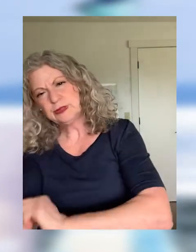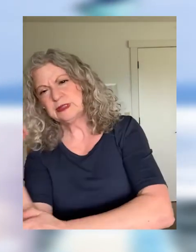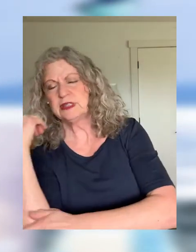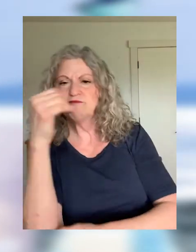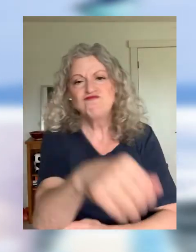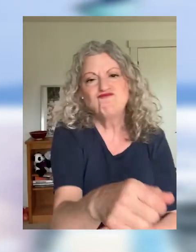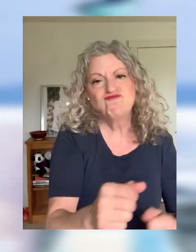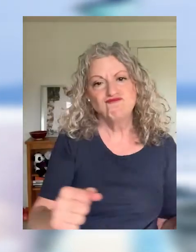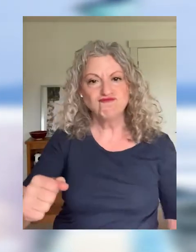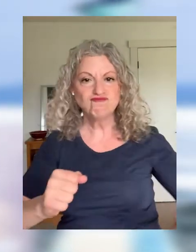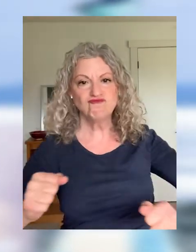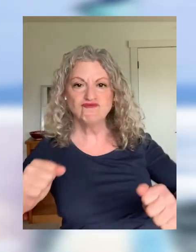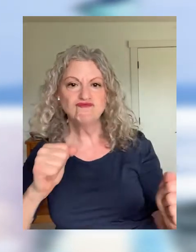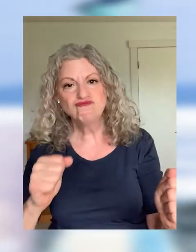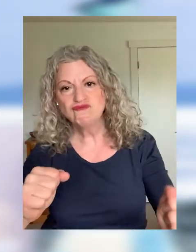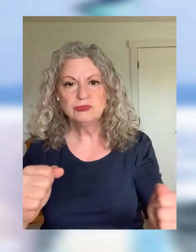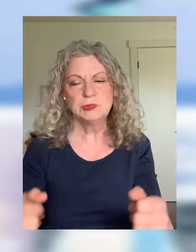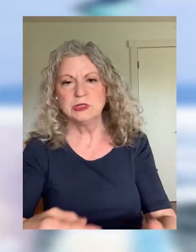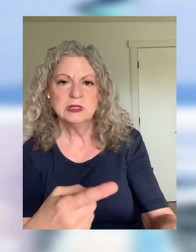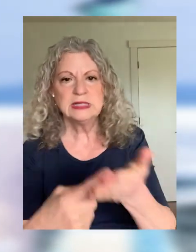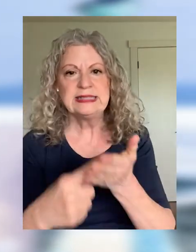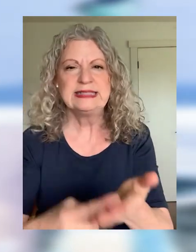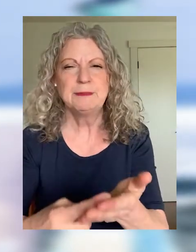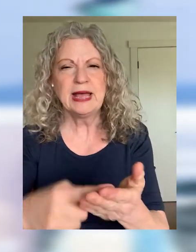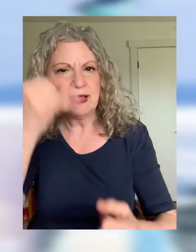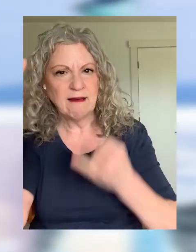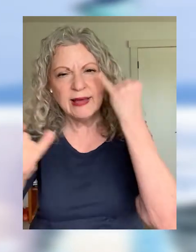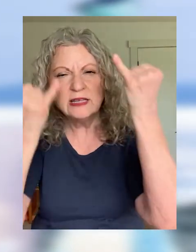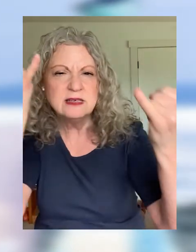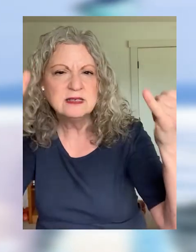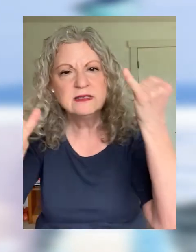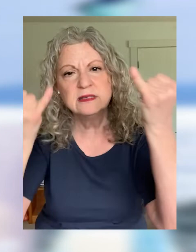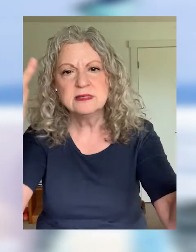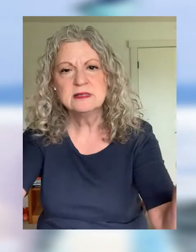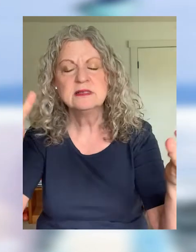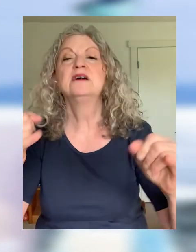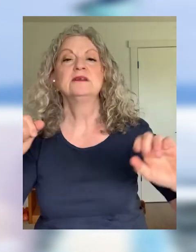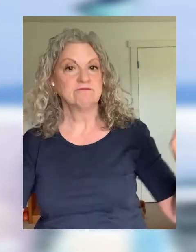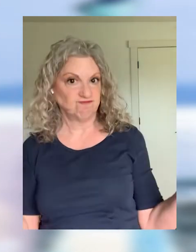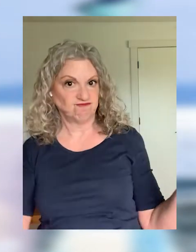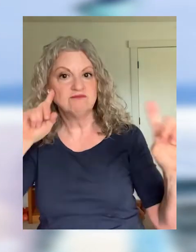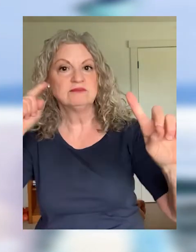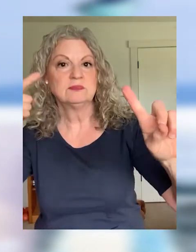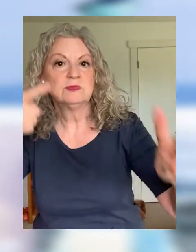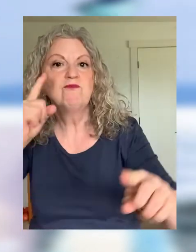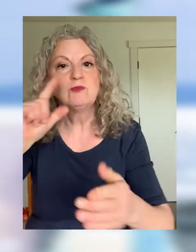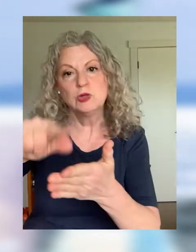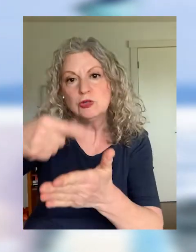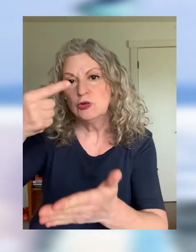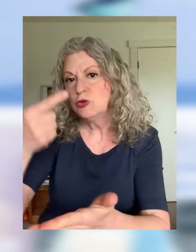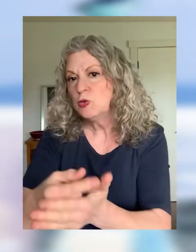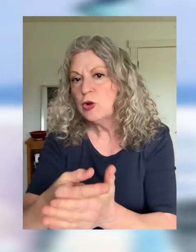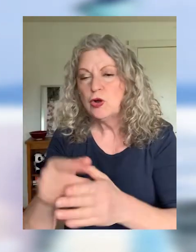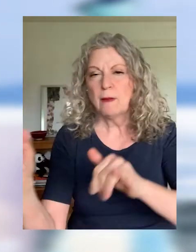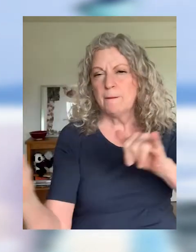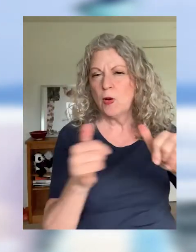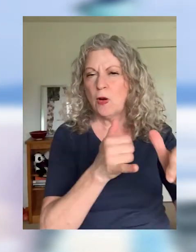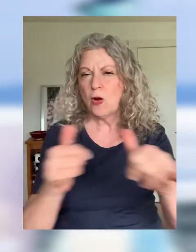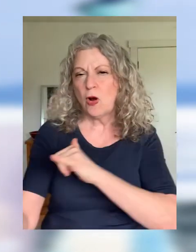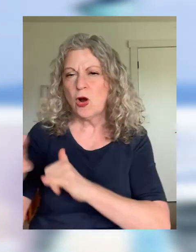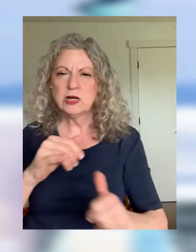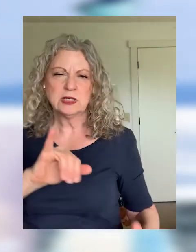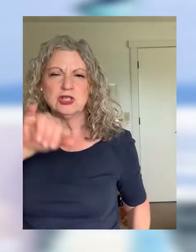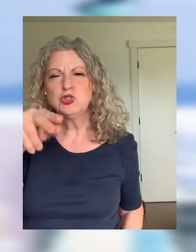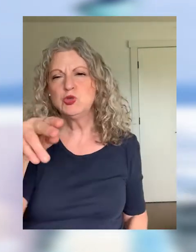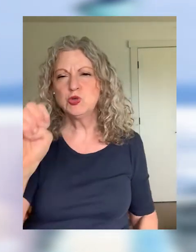as we sit side by side at seminar tables debating our ideas. We're meant for graduation parties in June backyards